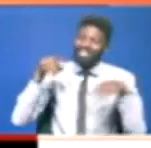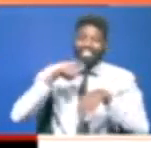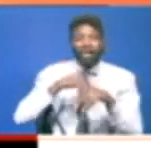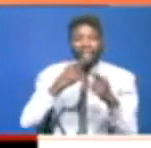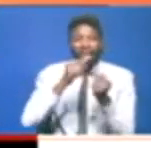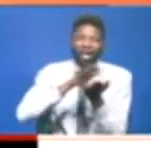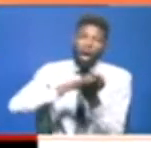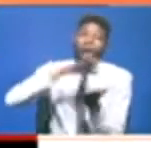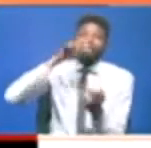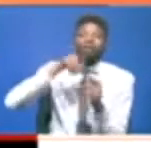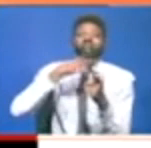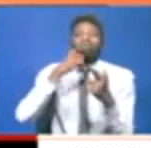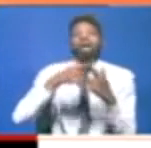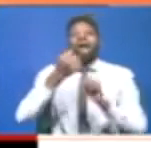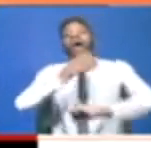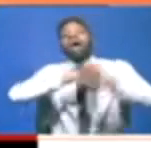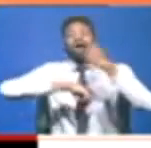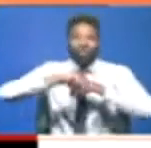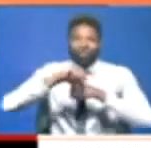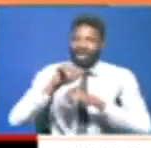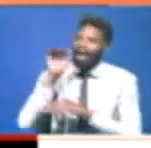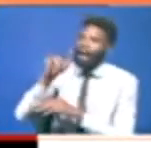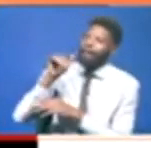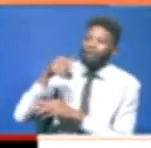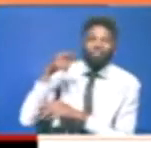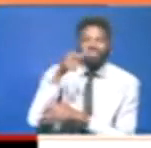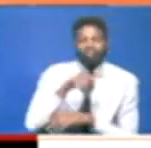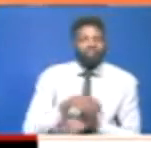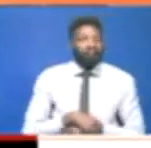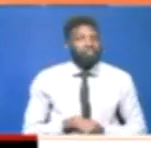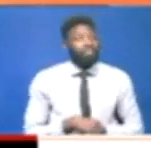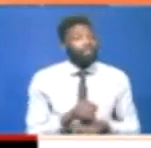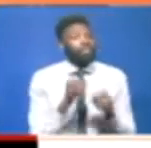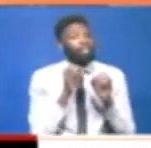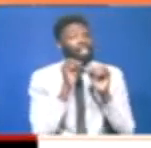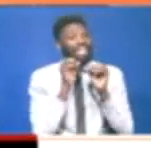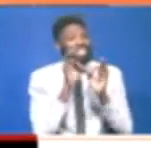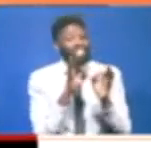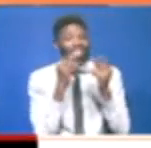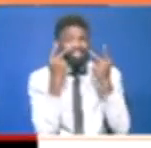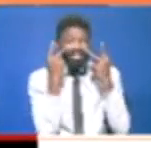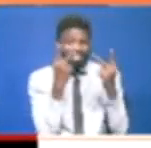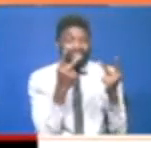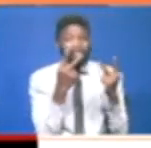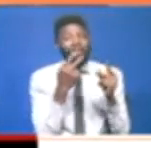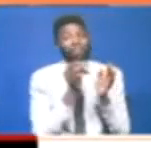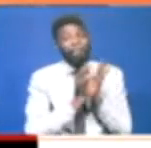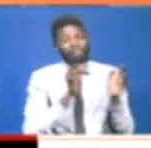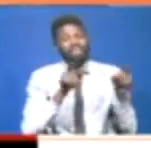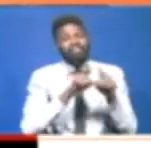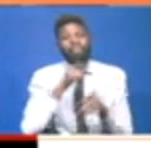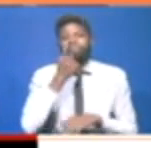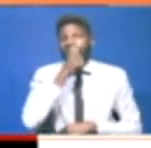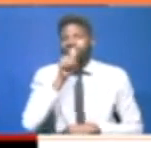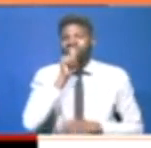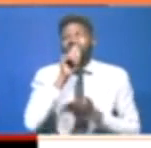at both the public and the private sector, yes. Who is most affected by